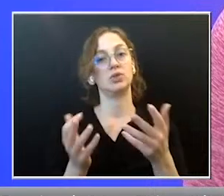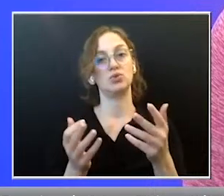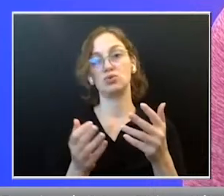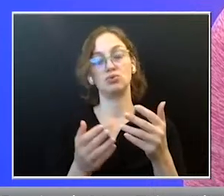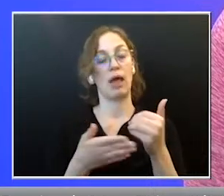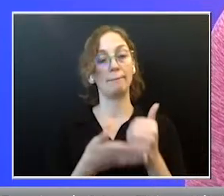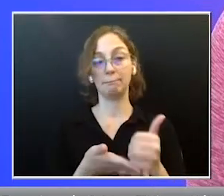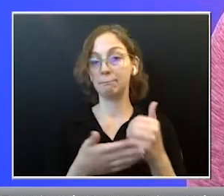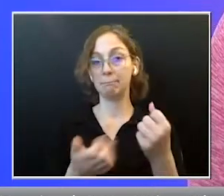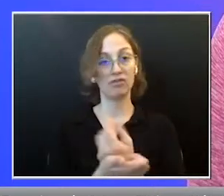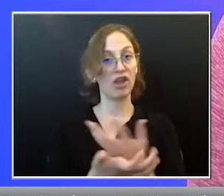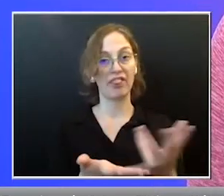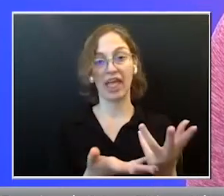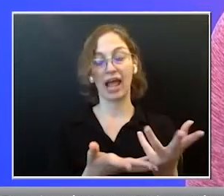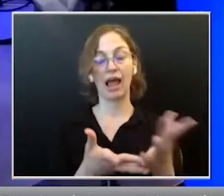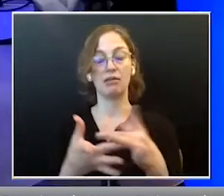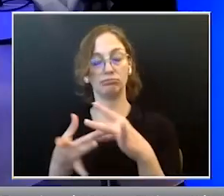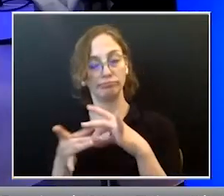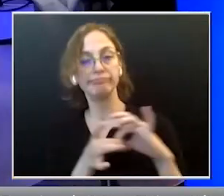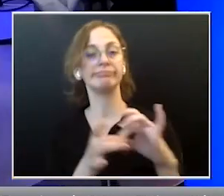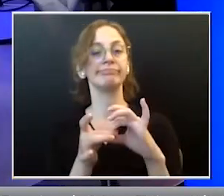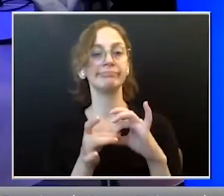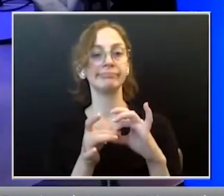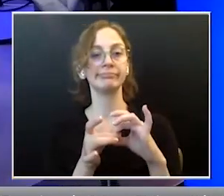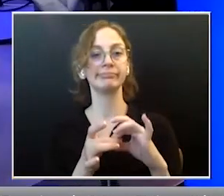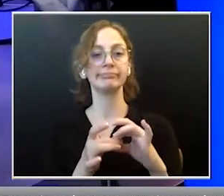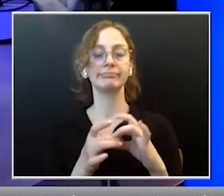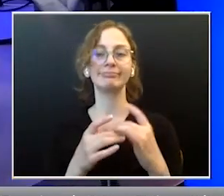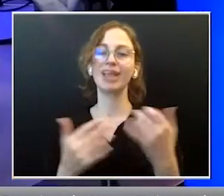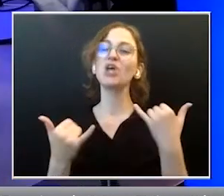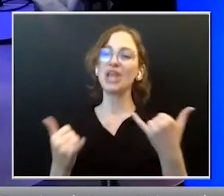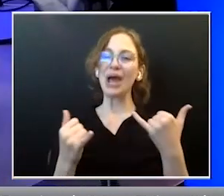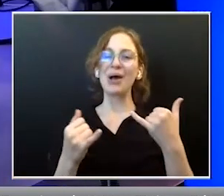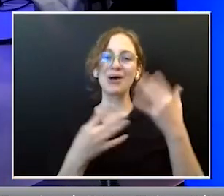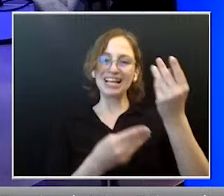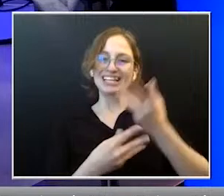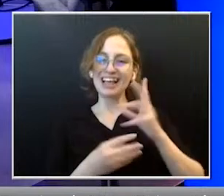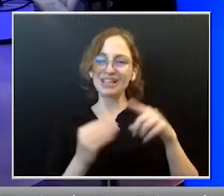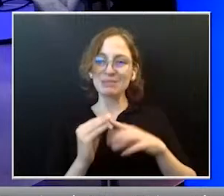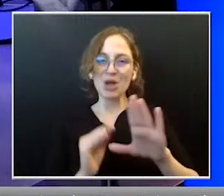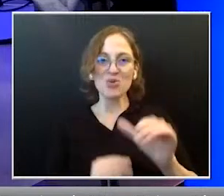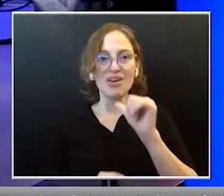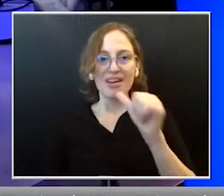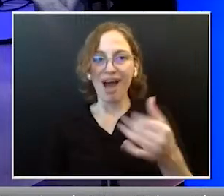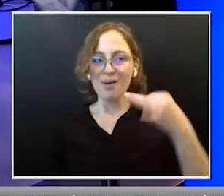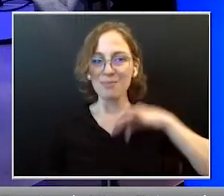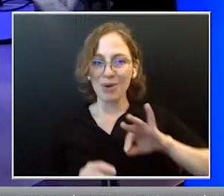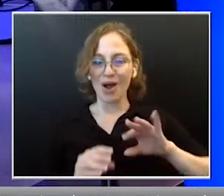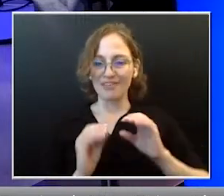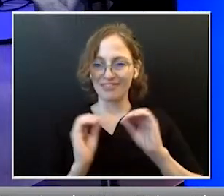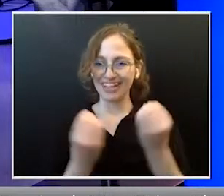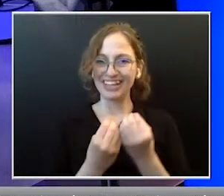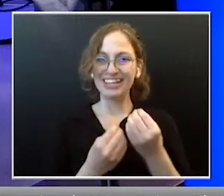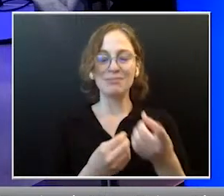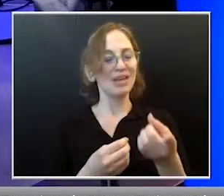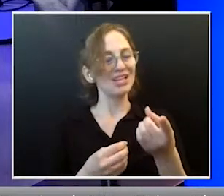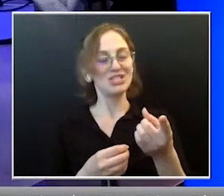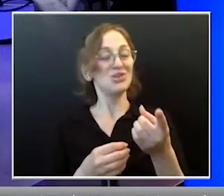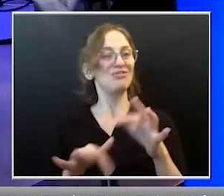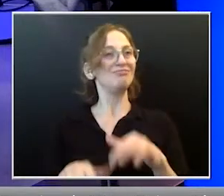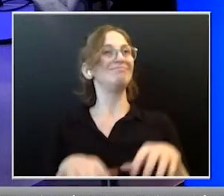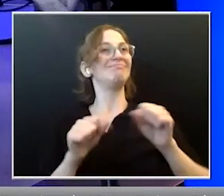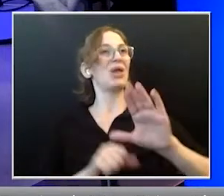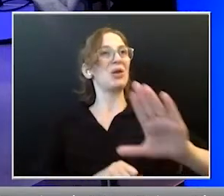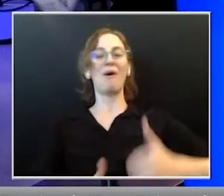know, and work together. So. Tell us about your nonprofit, because you've made this your life's work to help other women who have just been diagnosed